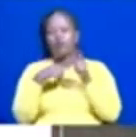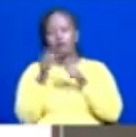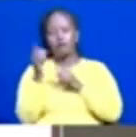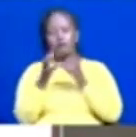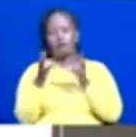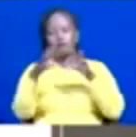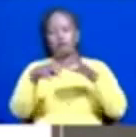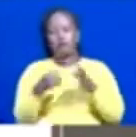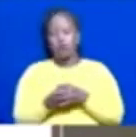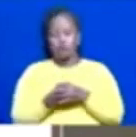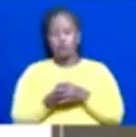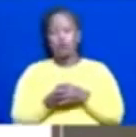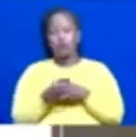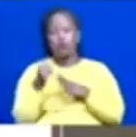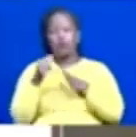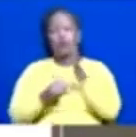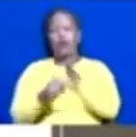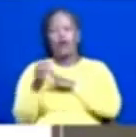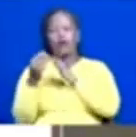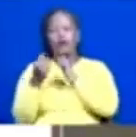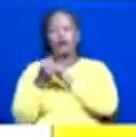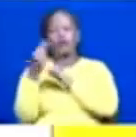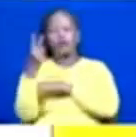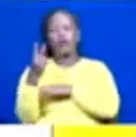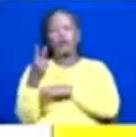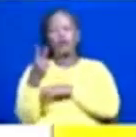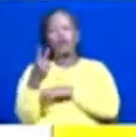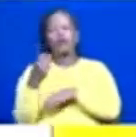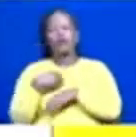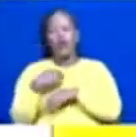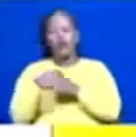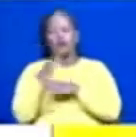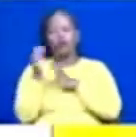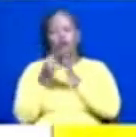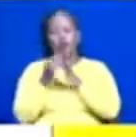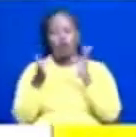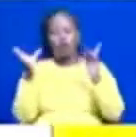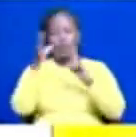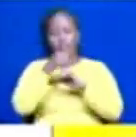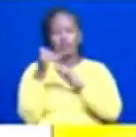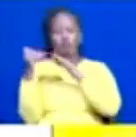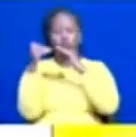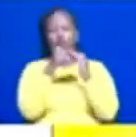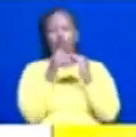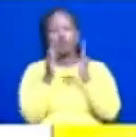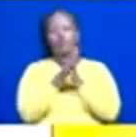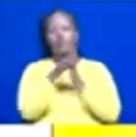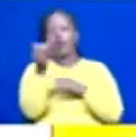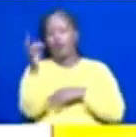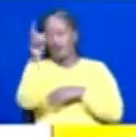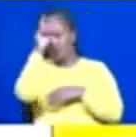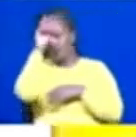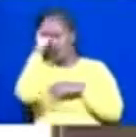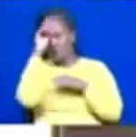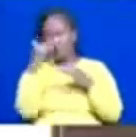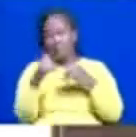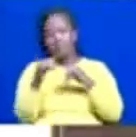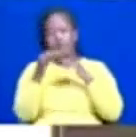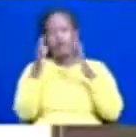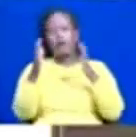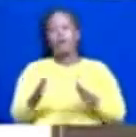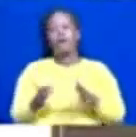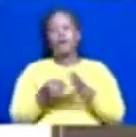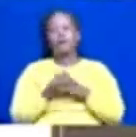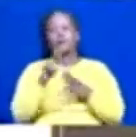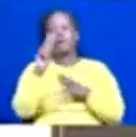the under-12 open category, Abel Taji achieved an impressive draw against a rated Egyptian player in the second round